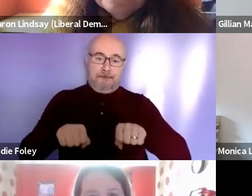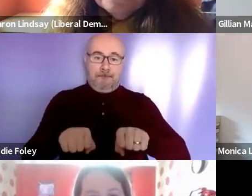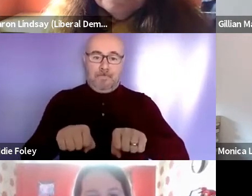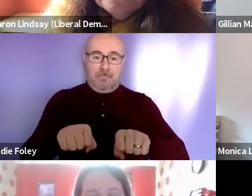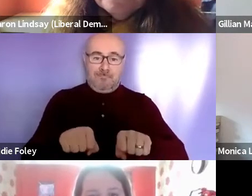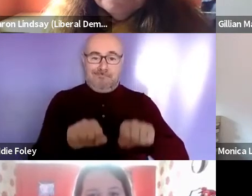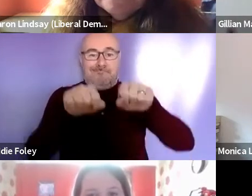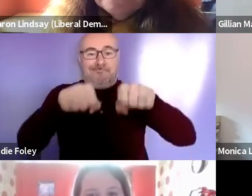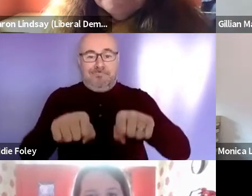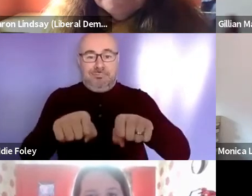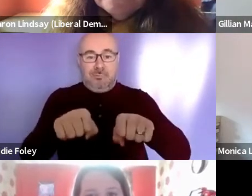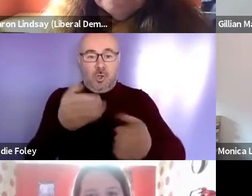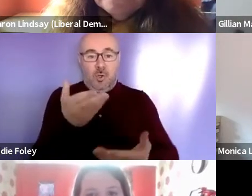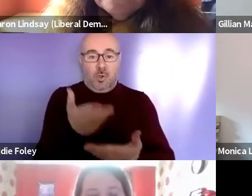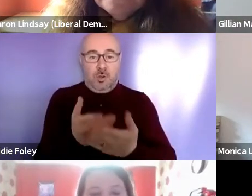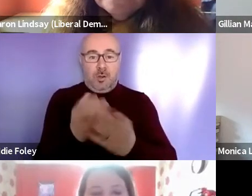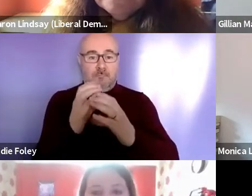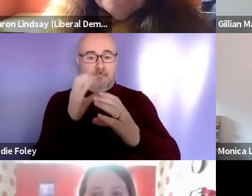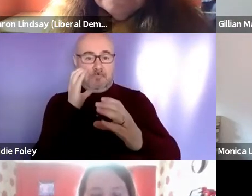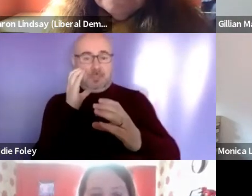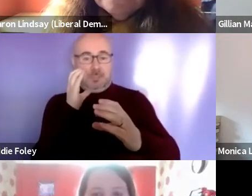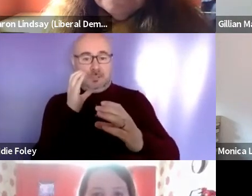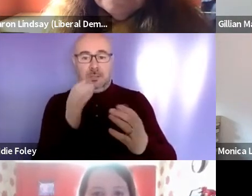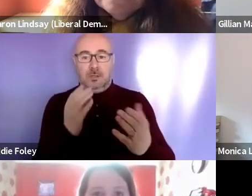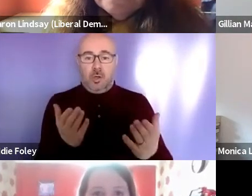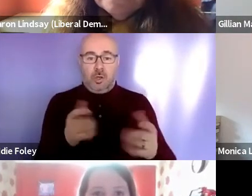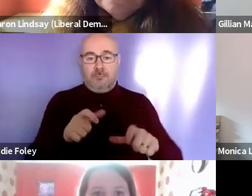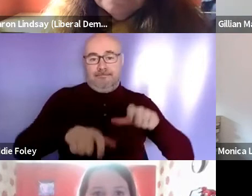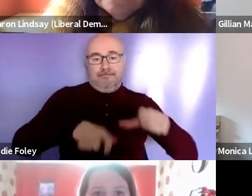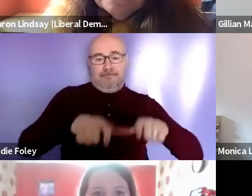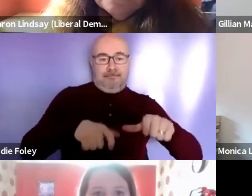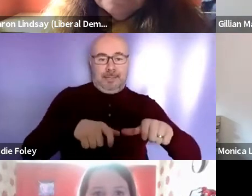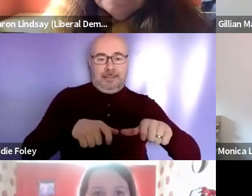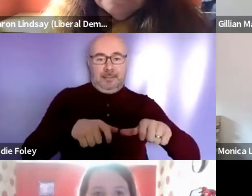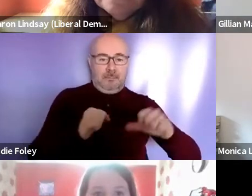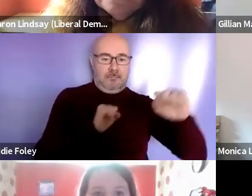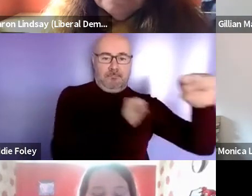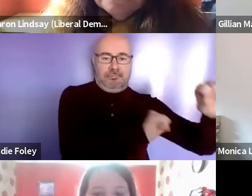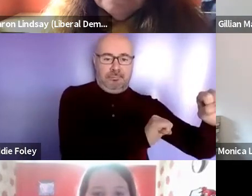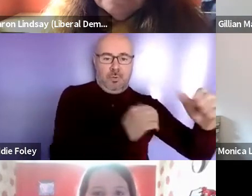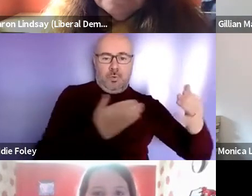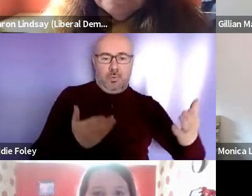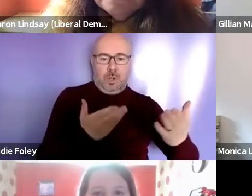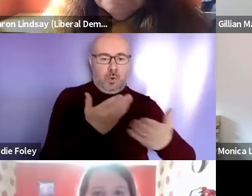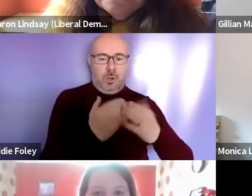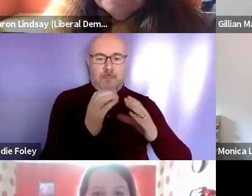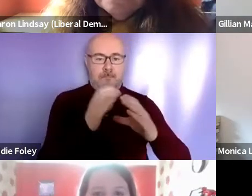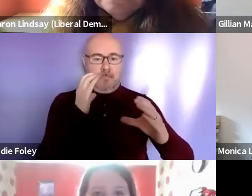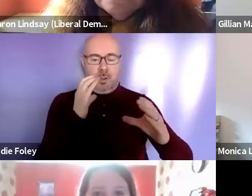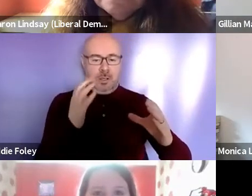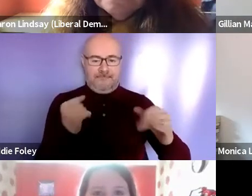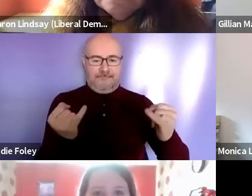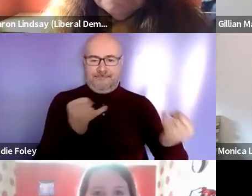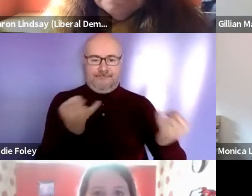are putting different parts of society at odds with each other, and that is something that we should be looking at to ensure that